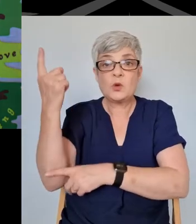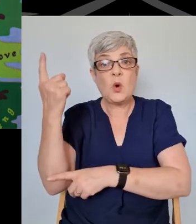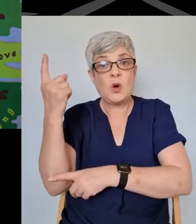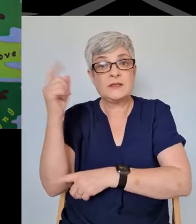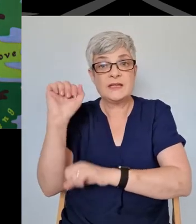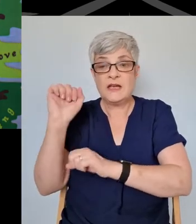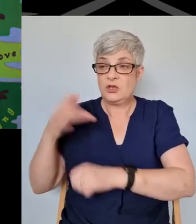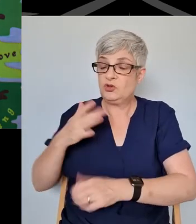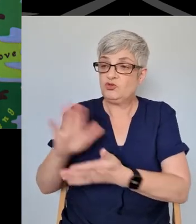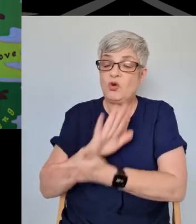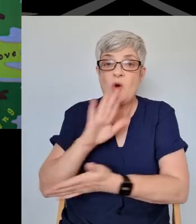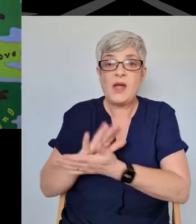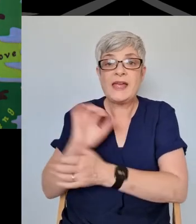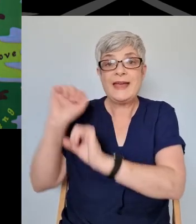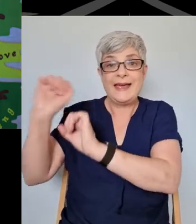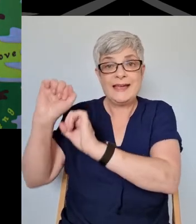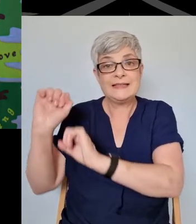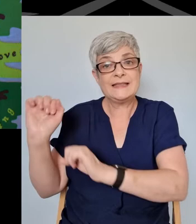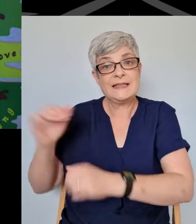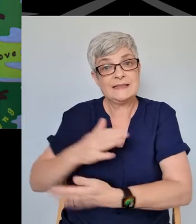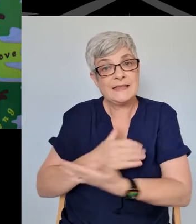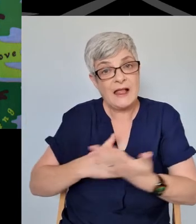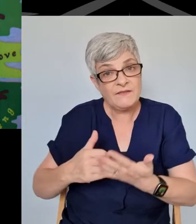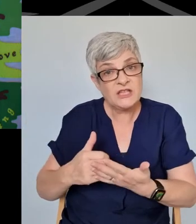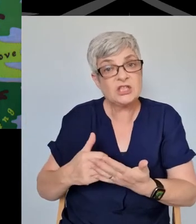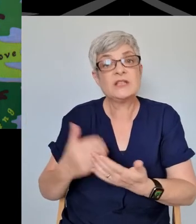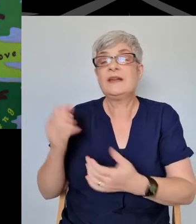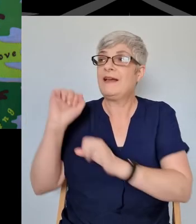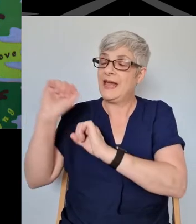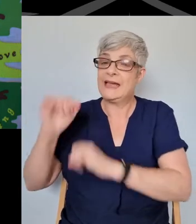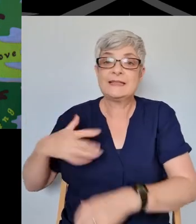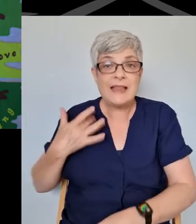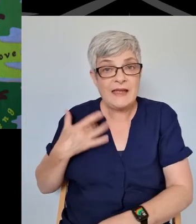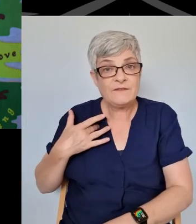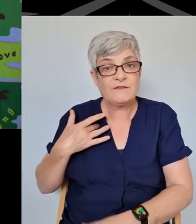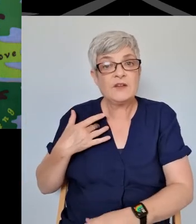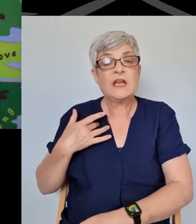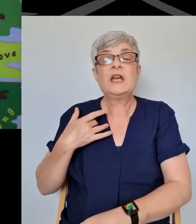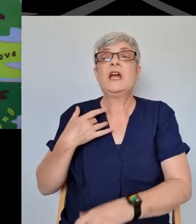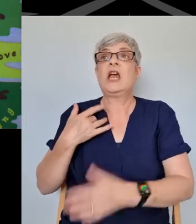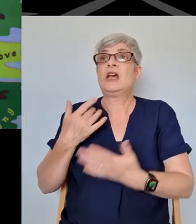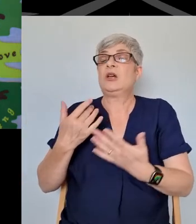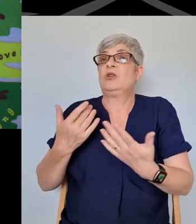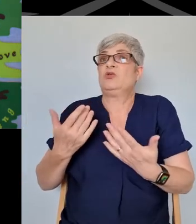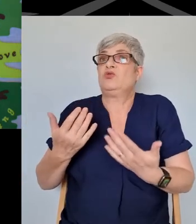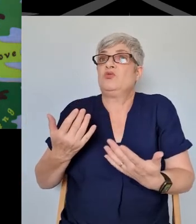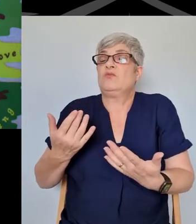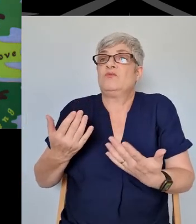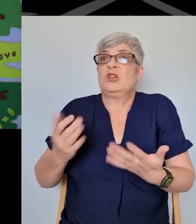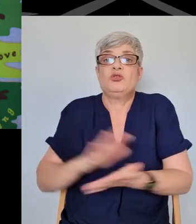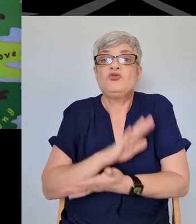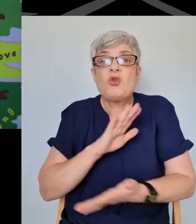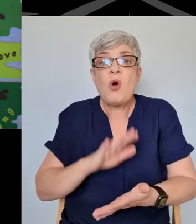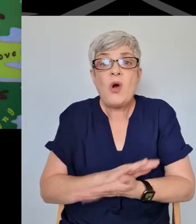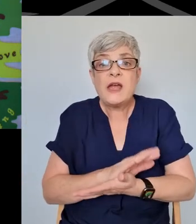and his life. It is to enjoy what Jesus called abundant life.